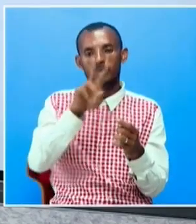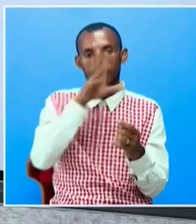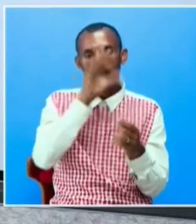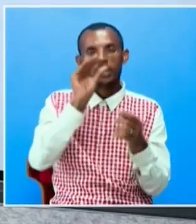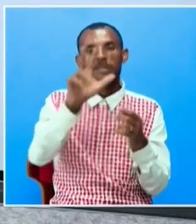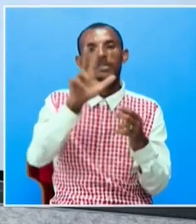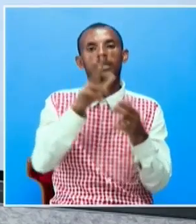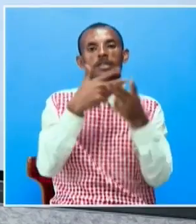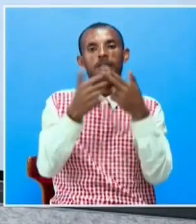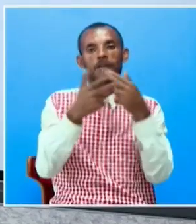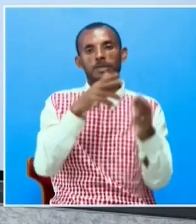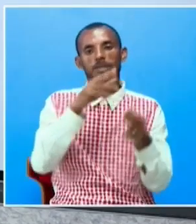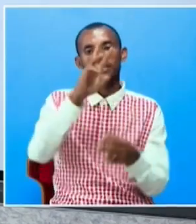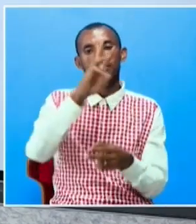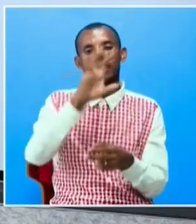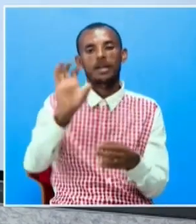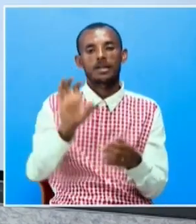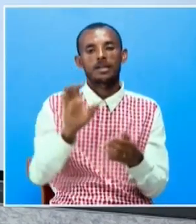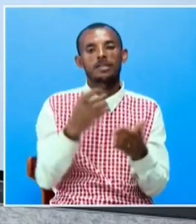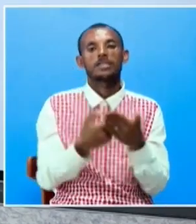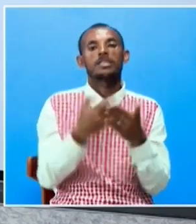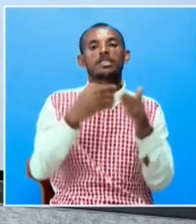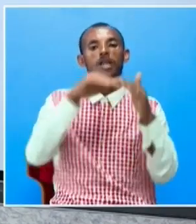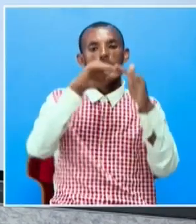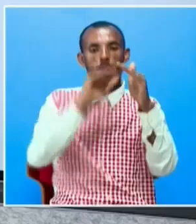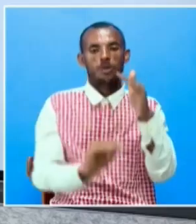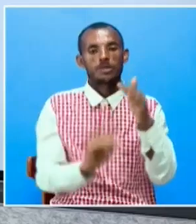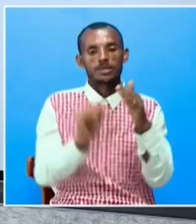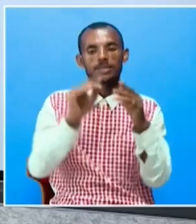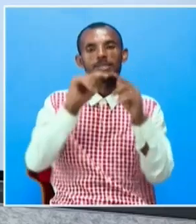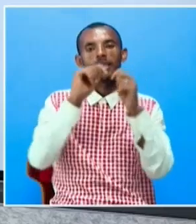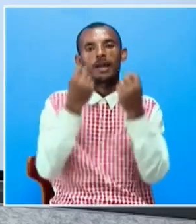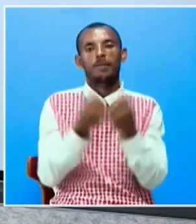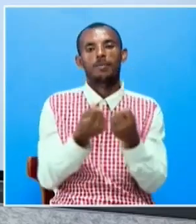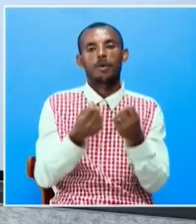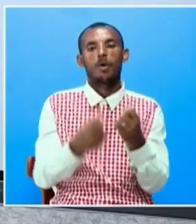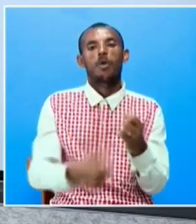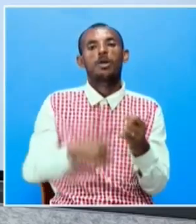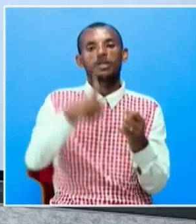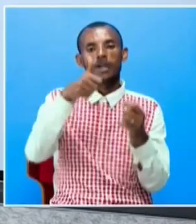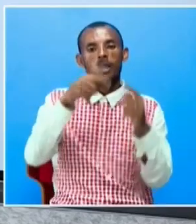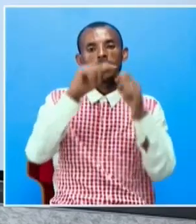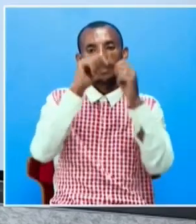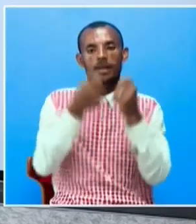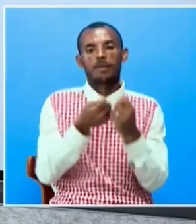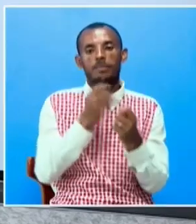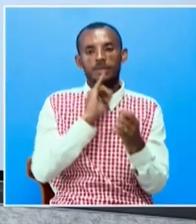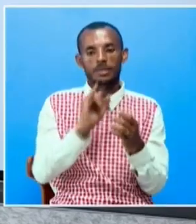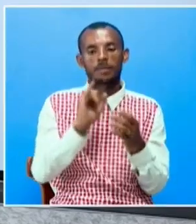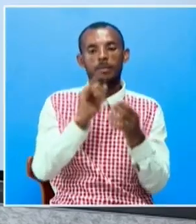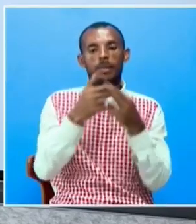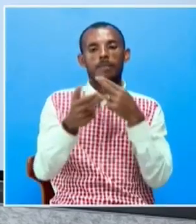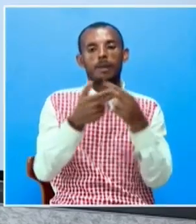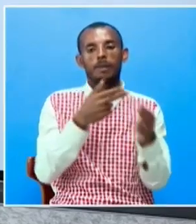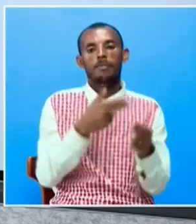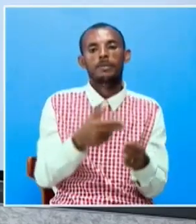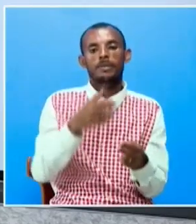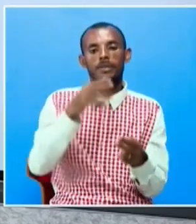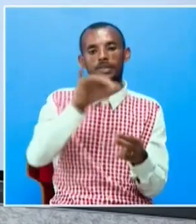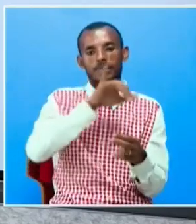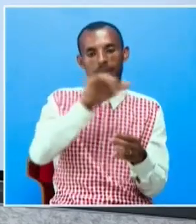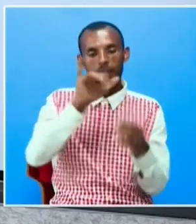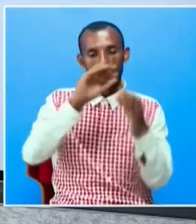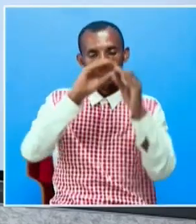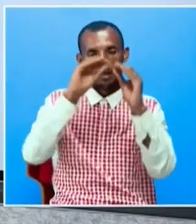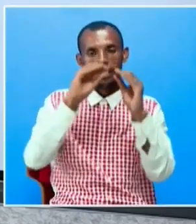original number, since this one is the last term. So original term is obtained by multiplying by same number,